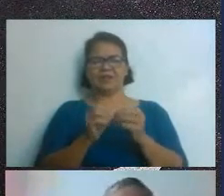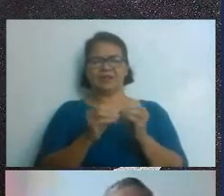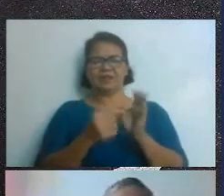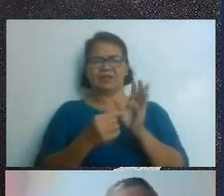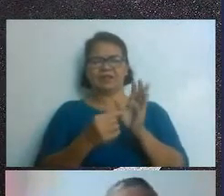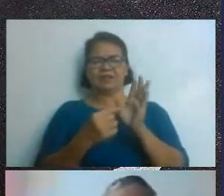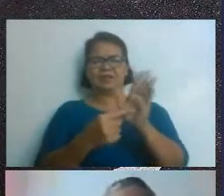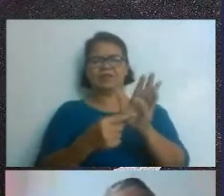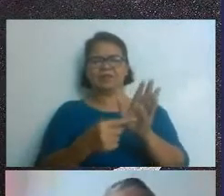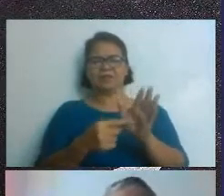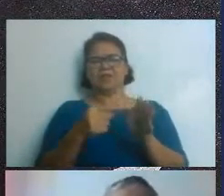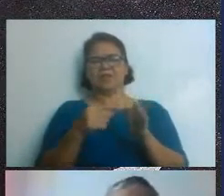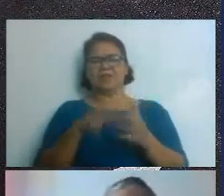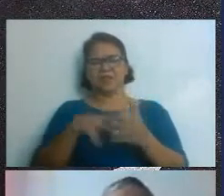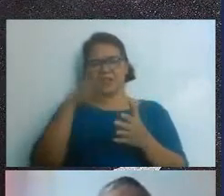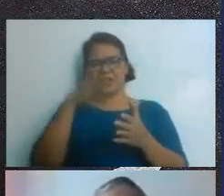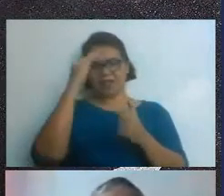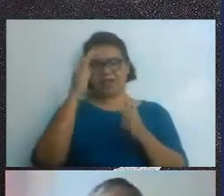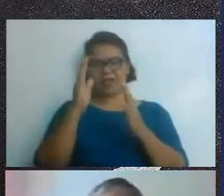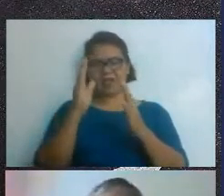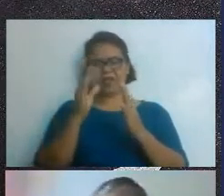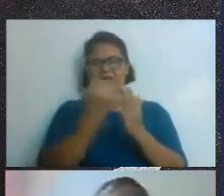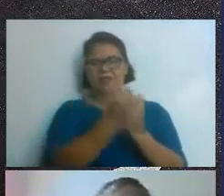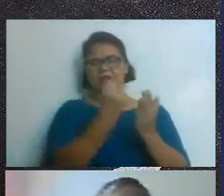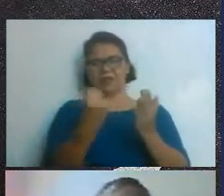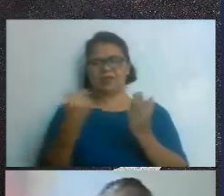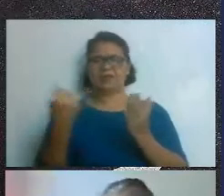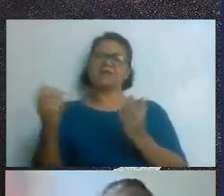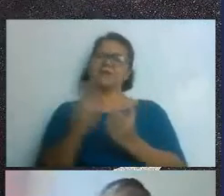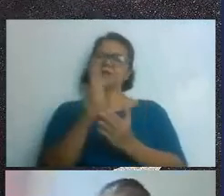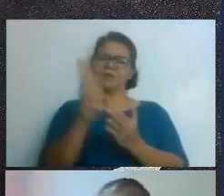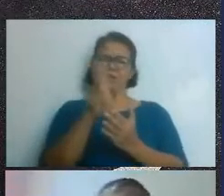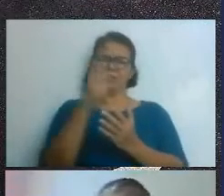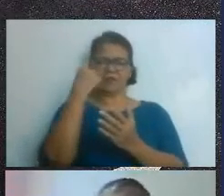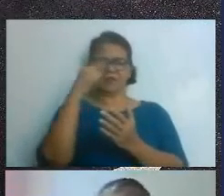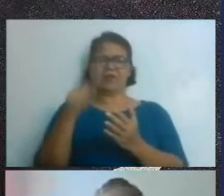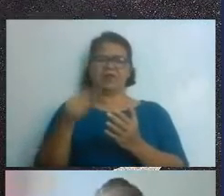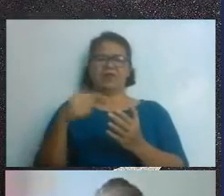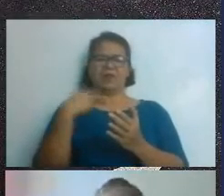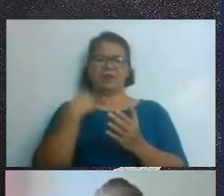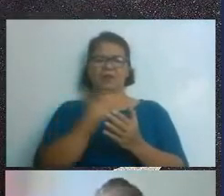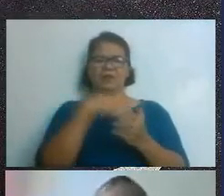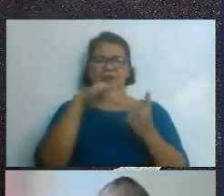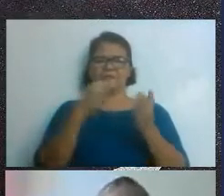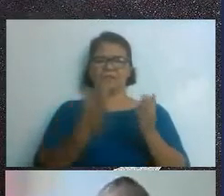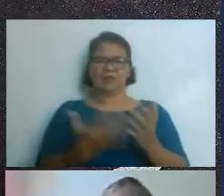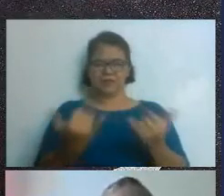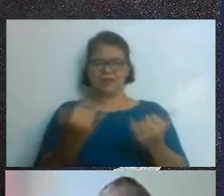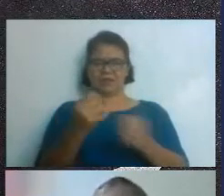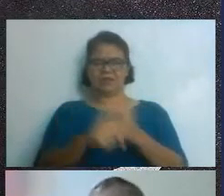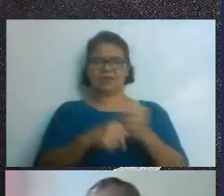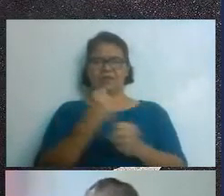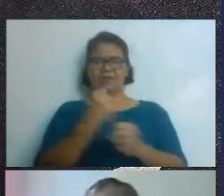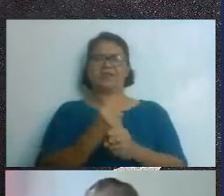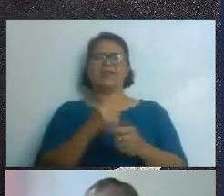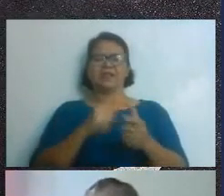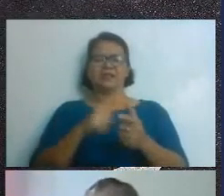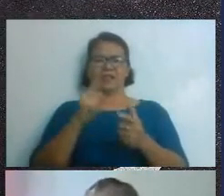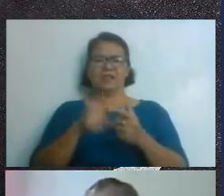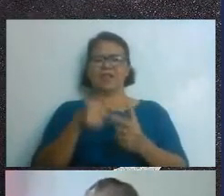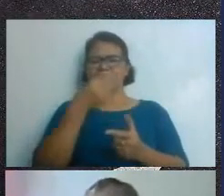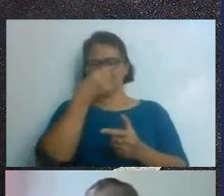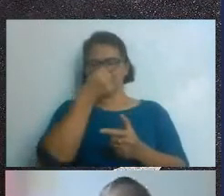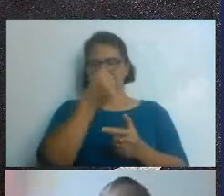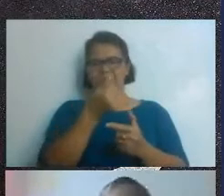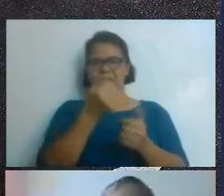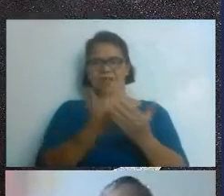that we will use for our learners this year. And then a few things about assessment, and